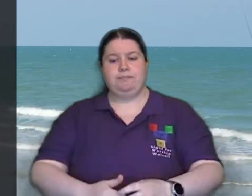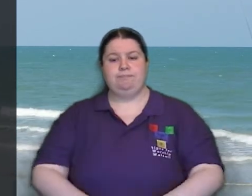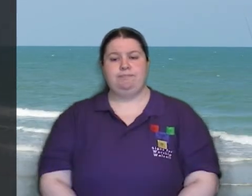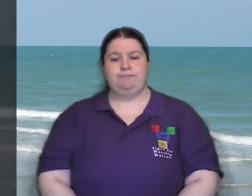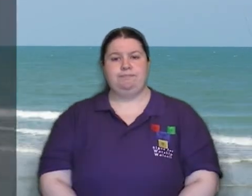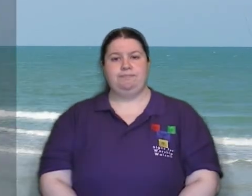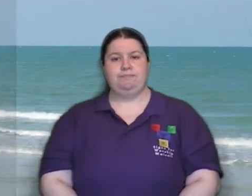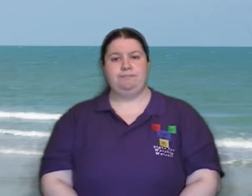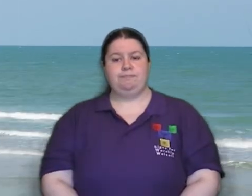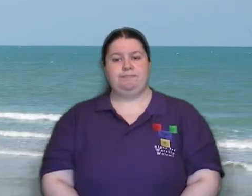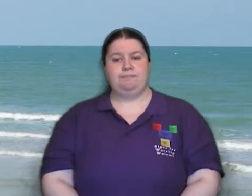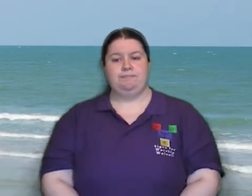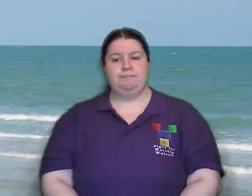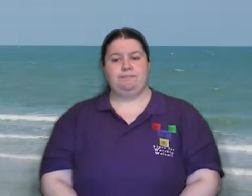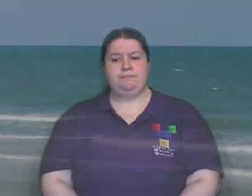Amen.